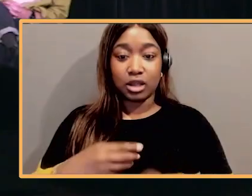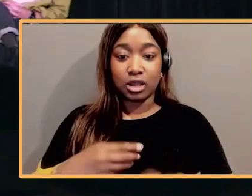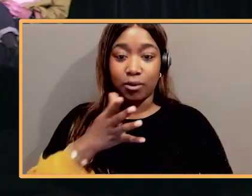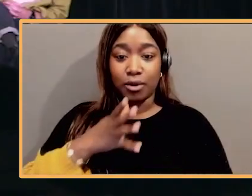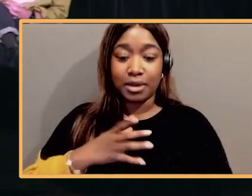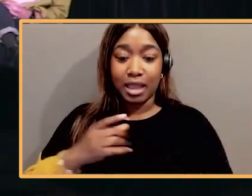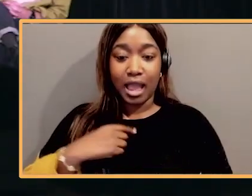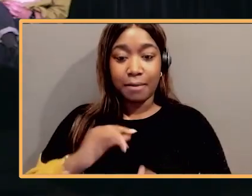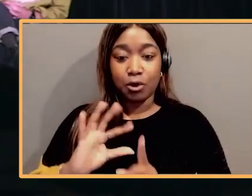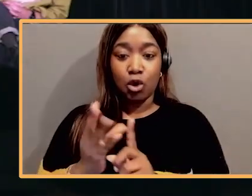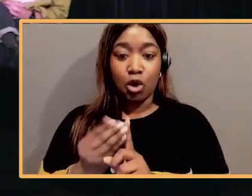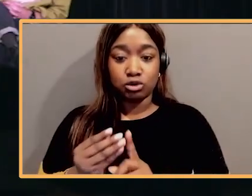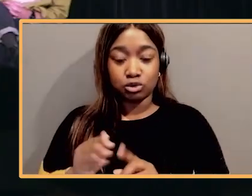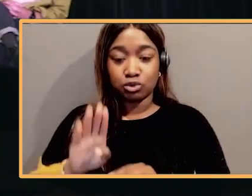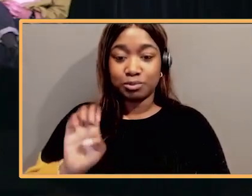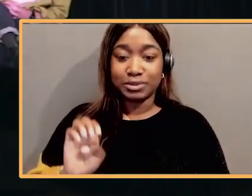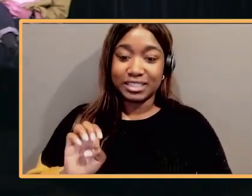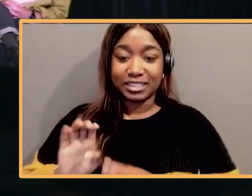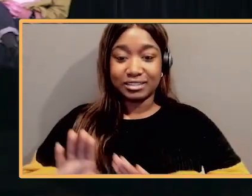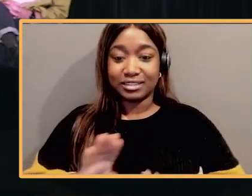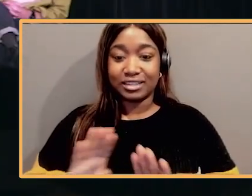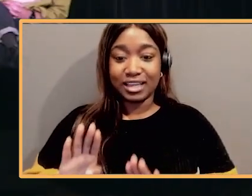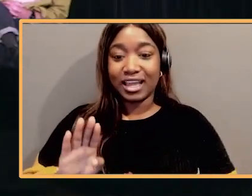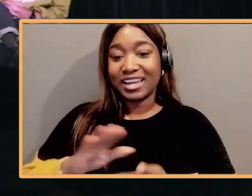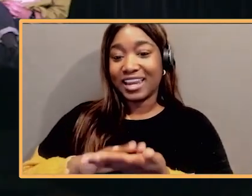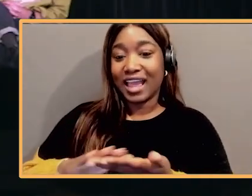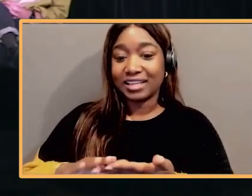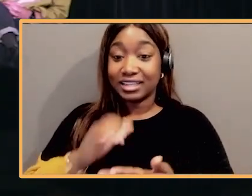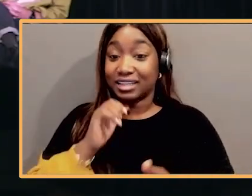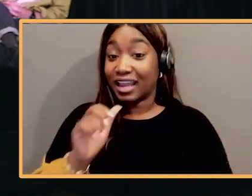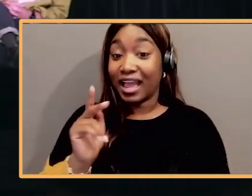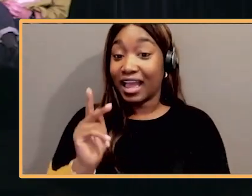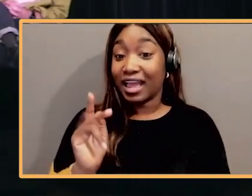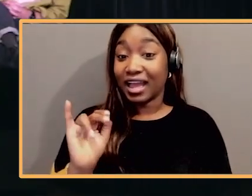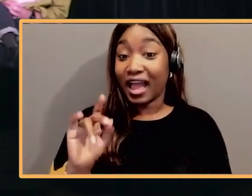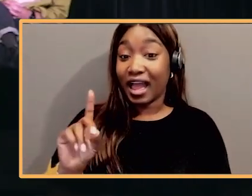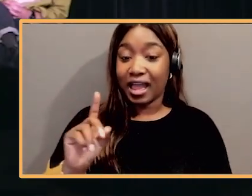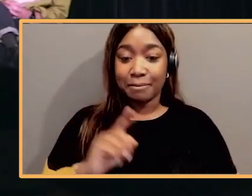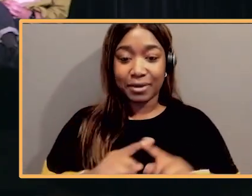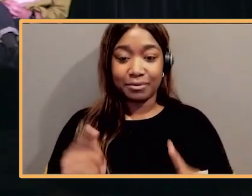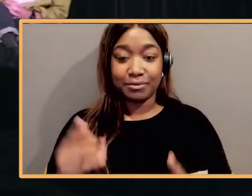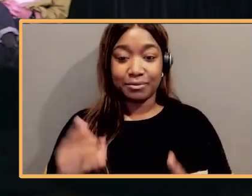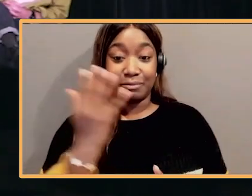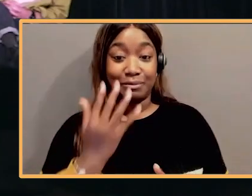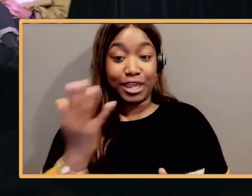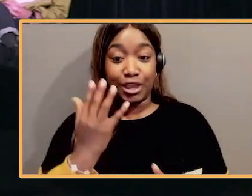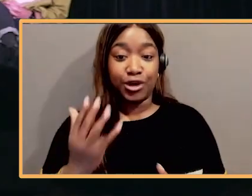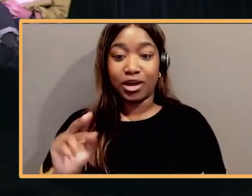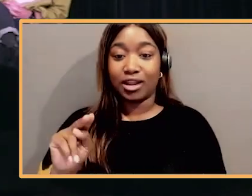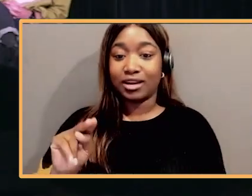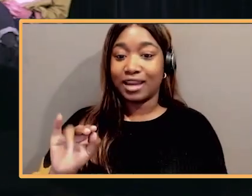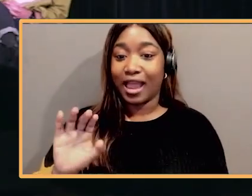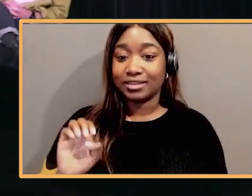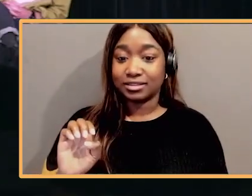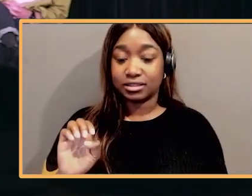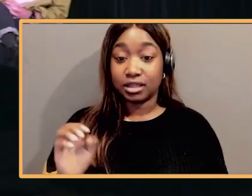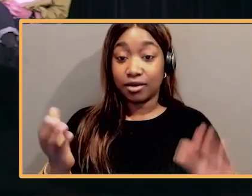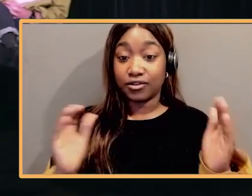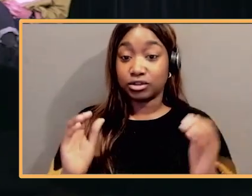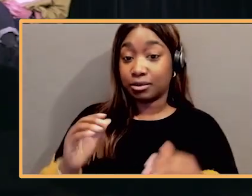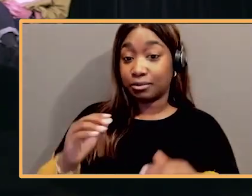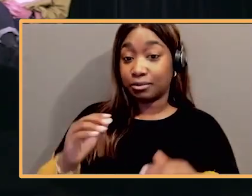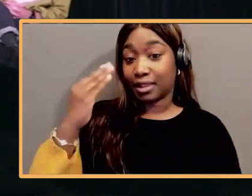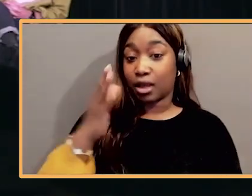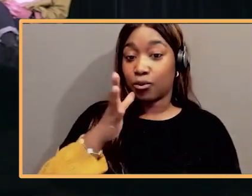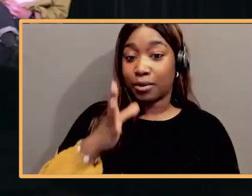nice, not necessarily kind, but I must always give the appearance of being nice. Versus black women, where we're